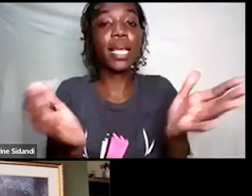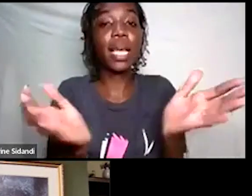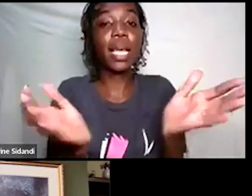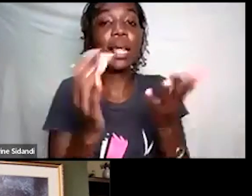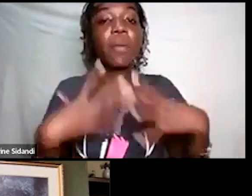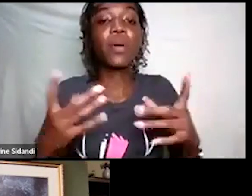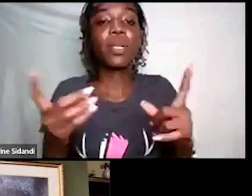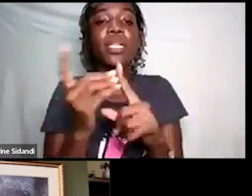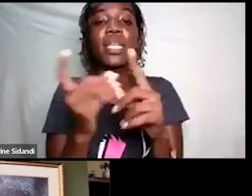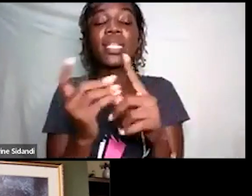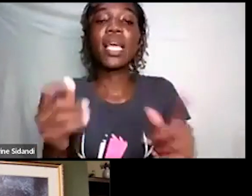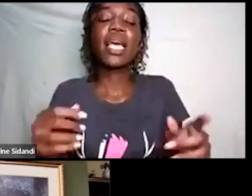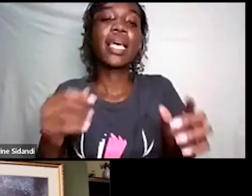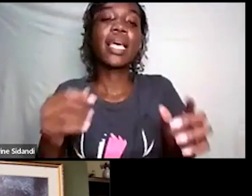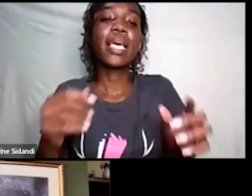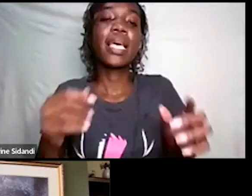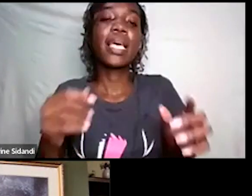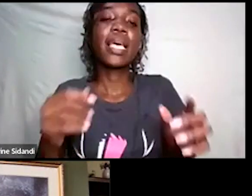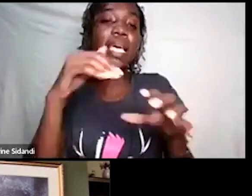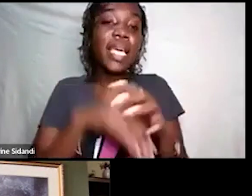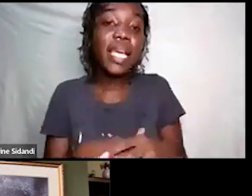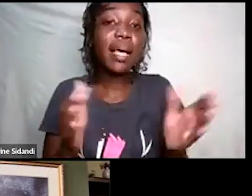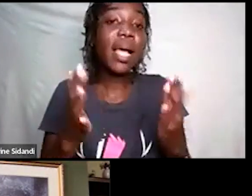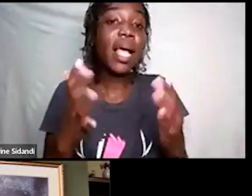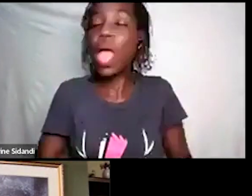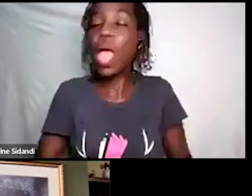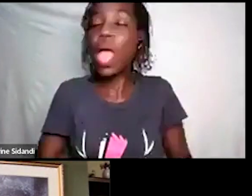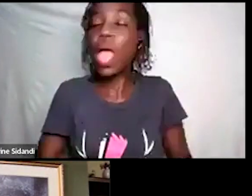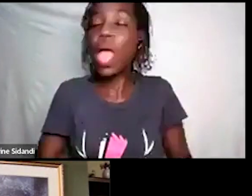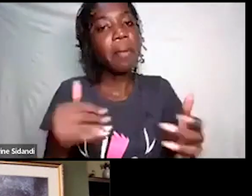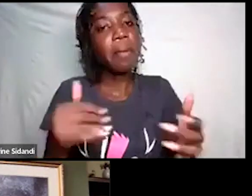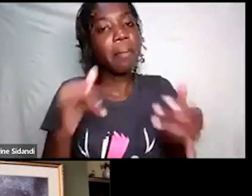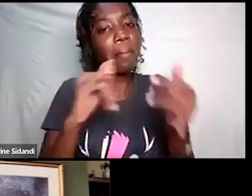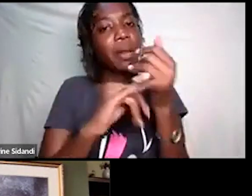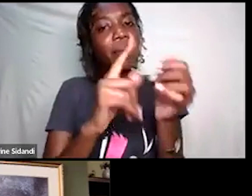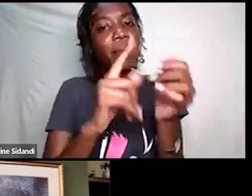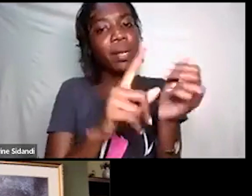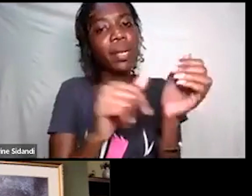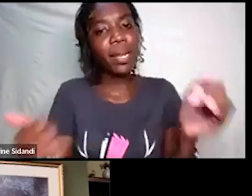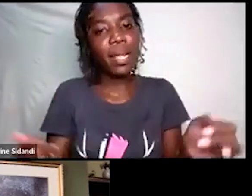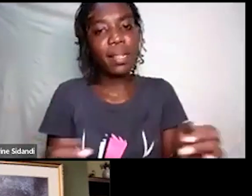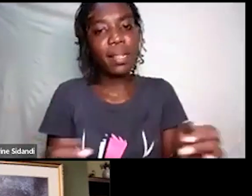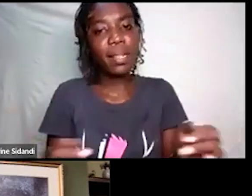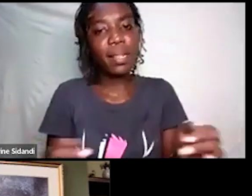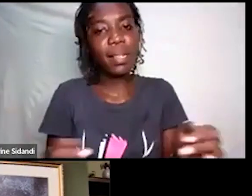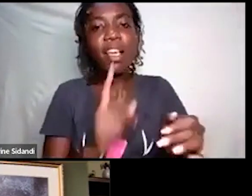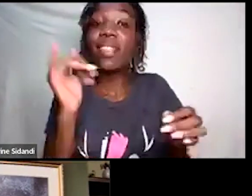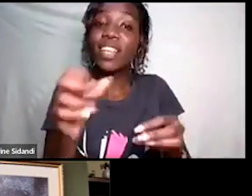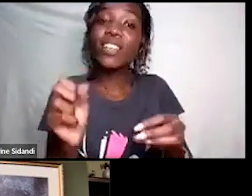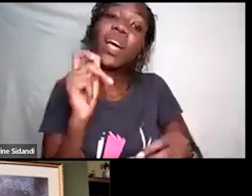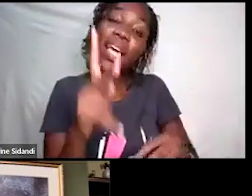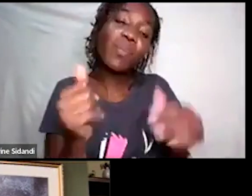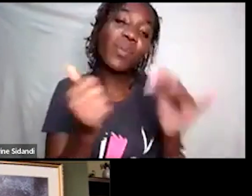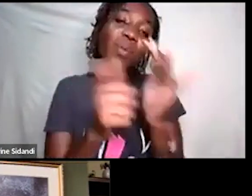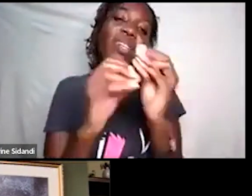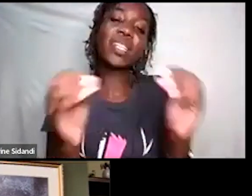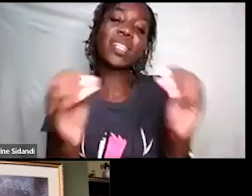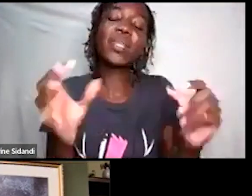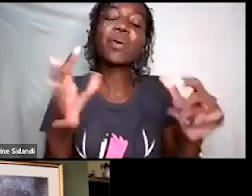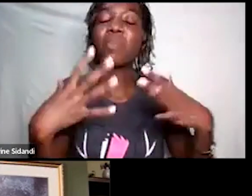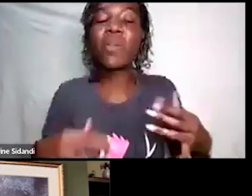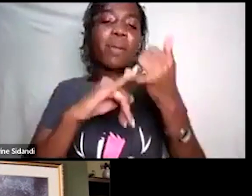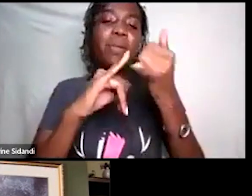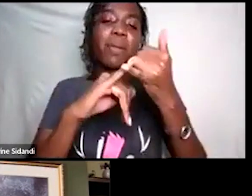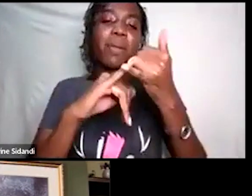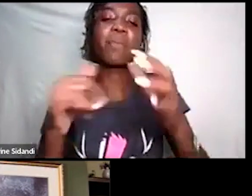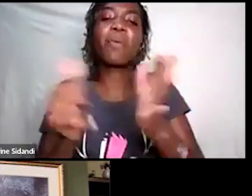company, ndio iko watu wawane. But it's okay. That's what we are saying. It is okay for people to fall in love. I think maybe you can